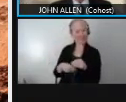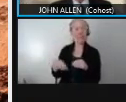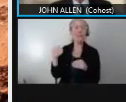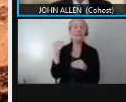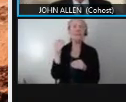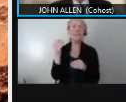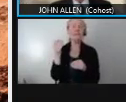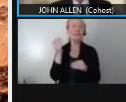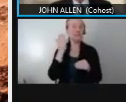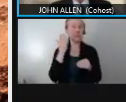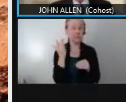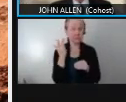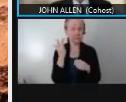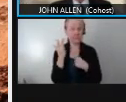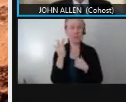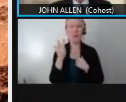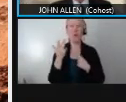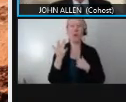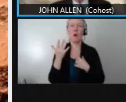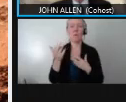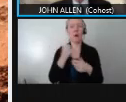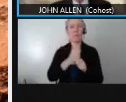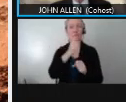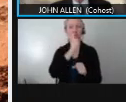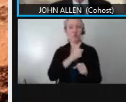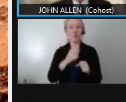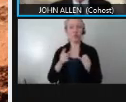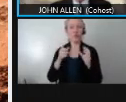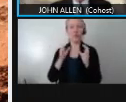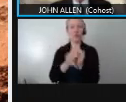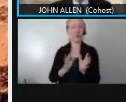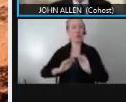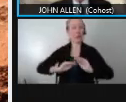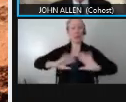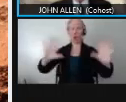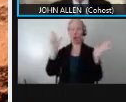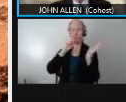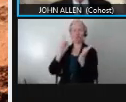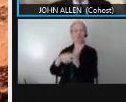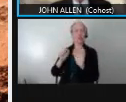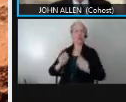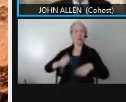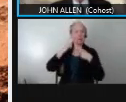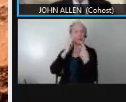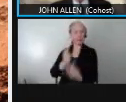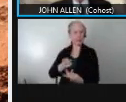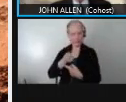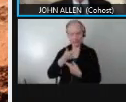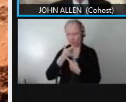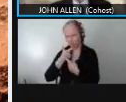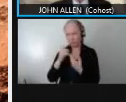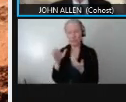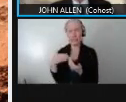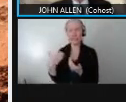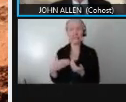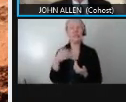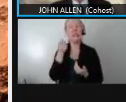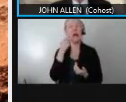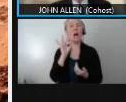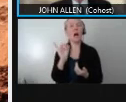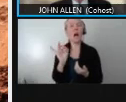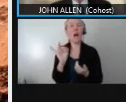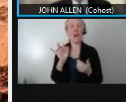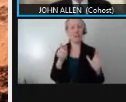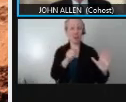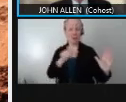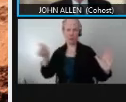we do this so we have very good visibility of our interpreters. If you need to expand the screen, Ricky may have gone over